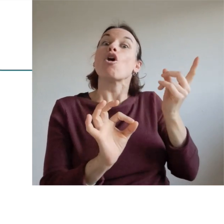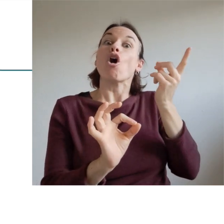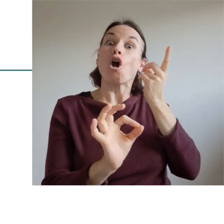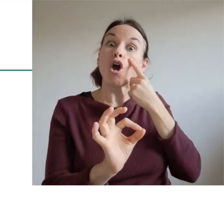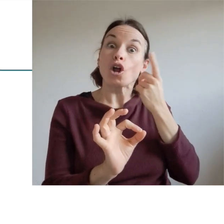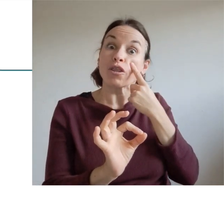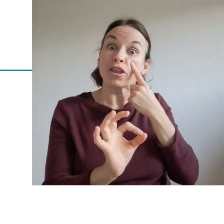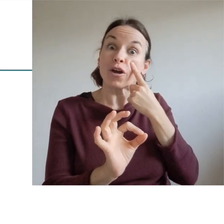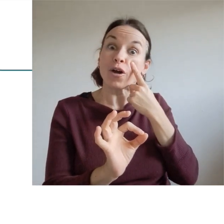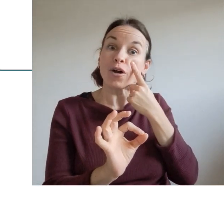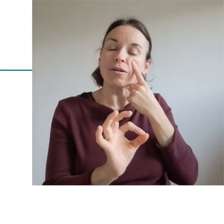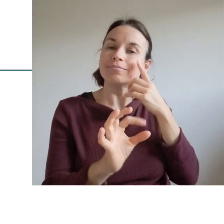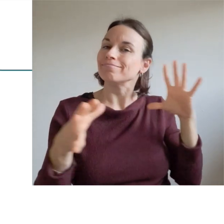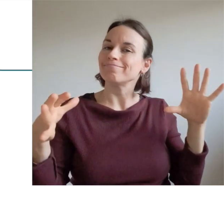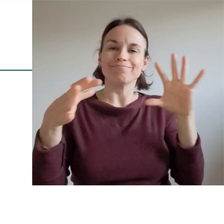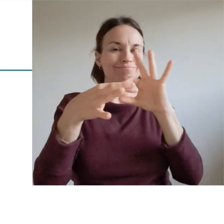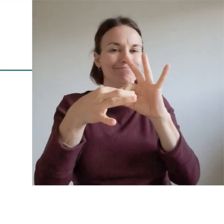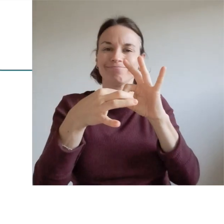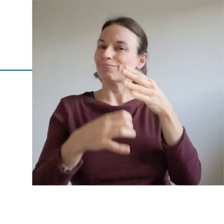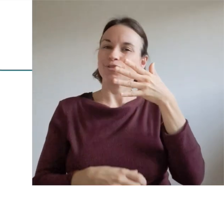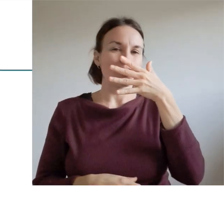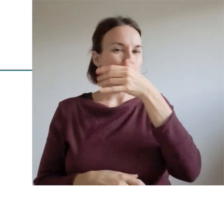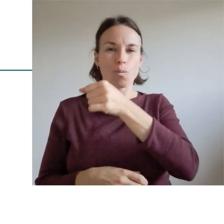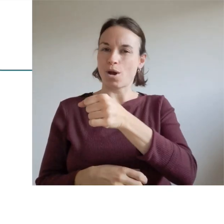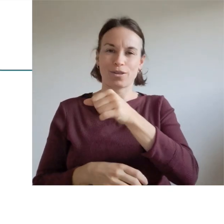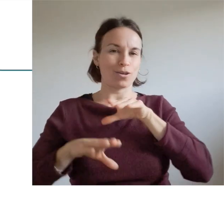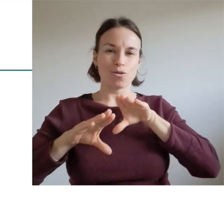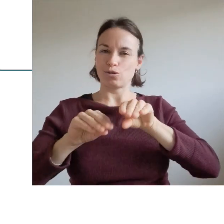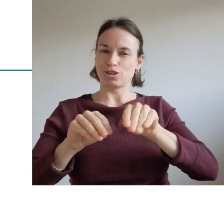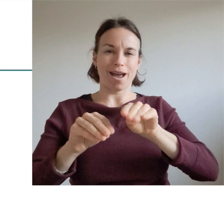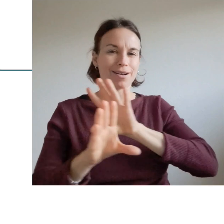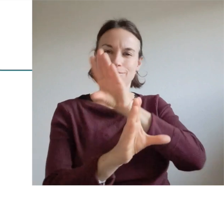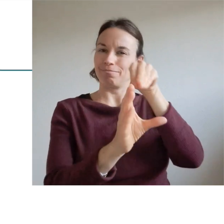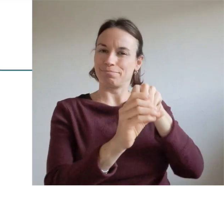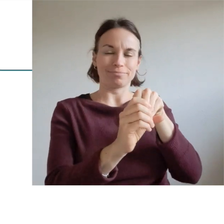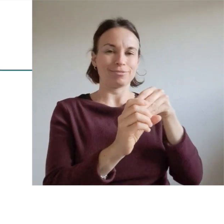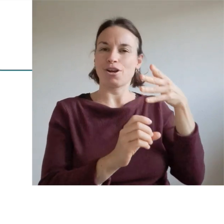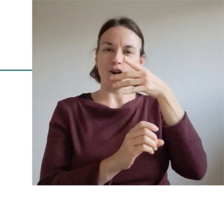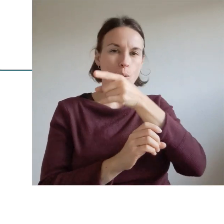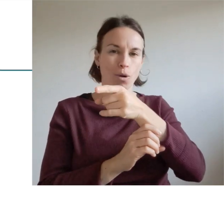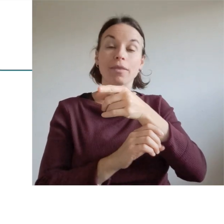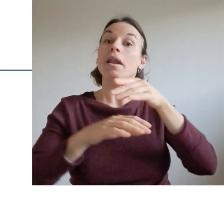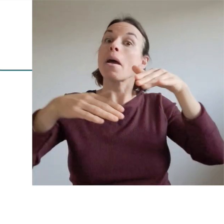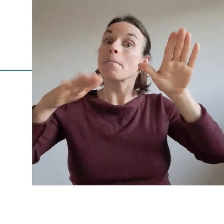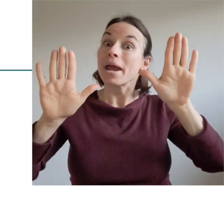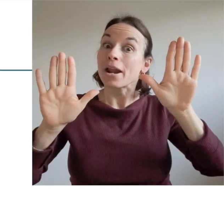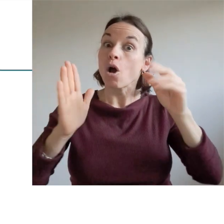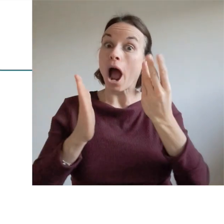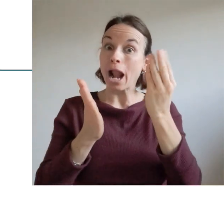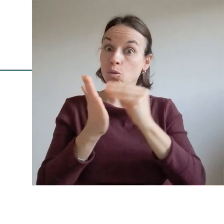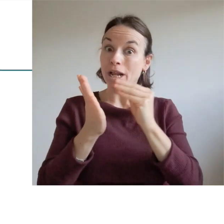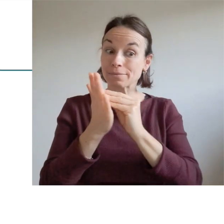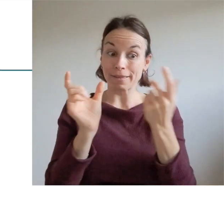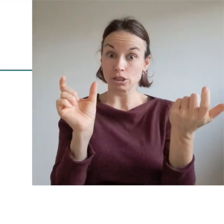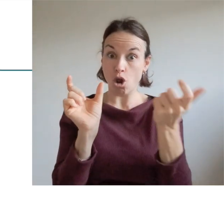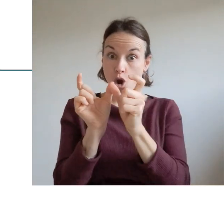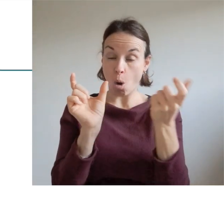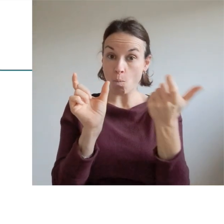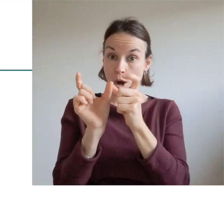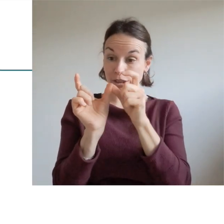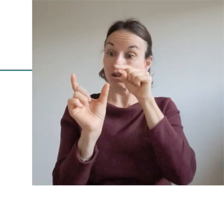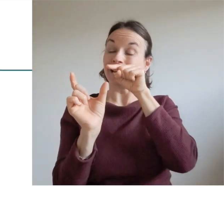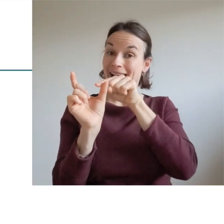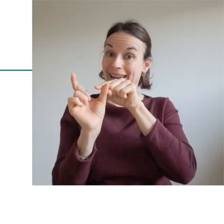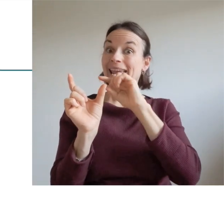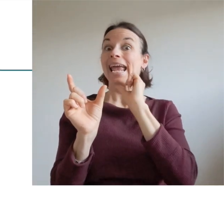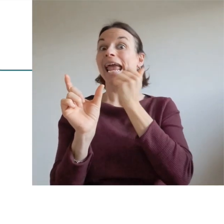specific known function. However, some compounds that include those signs are possible,